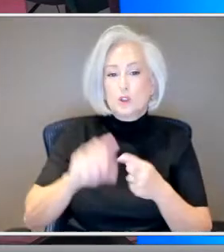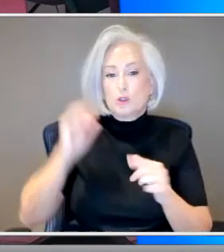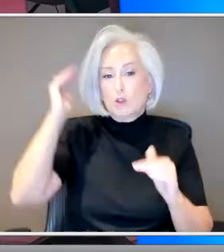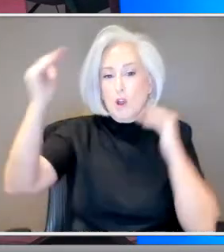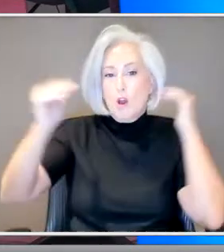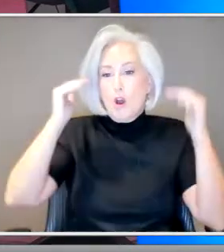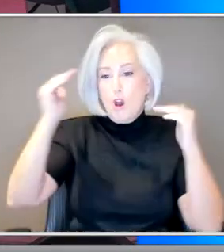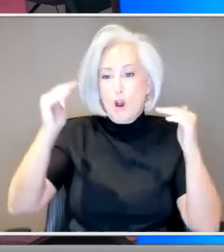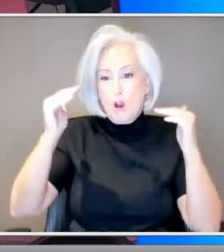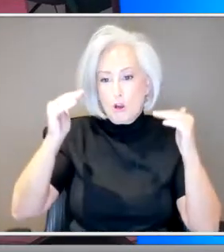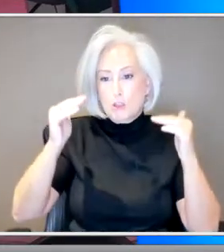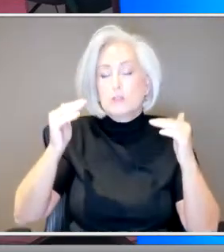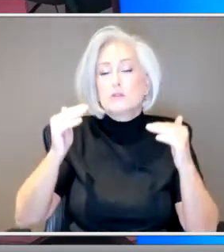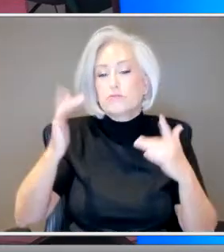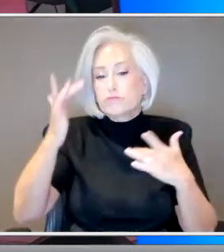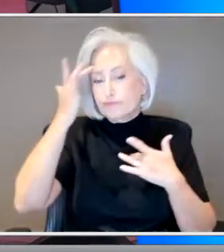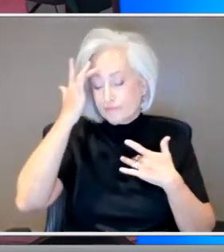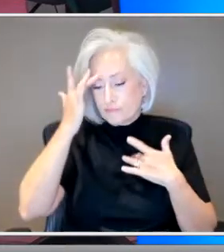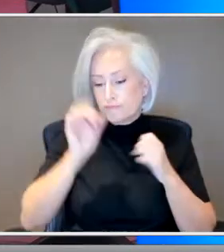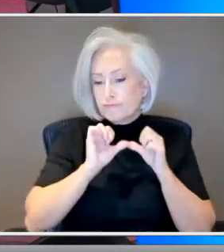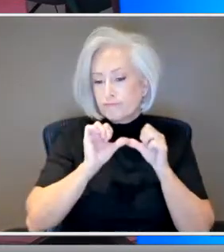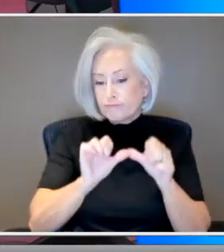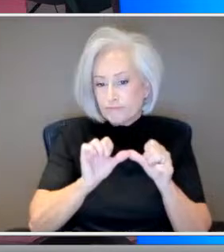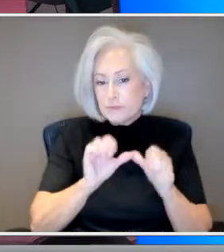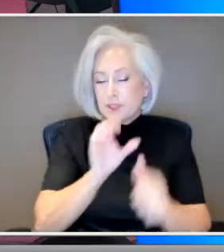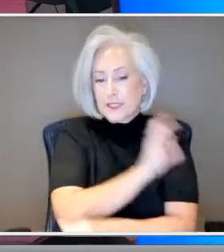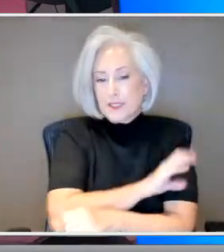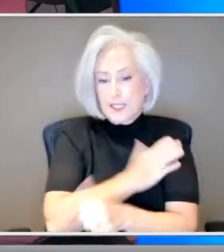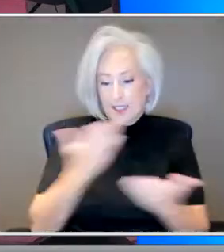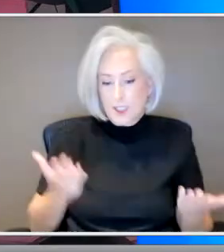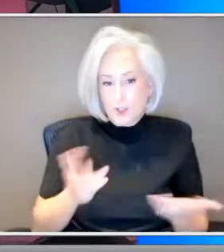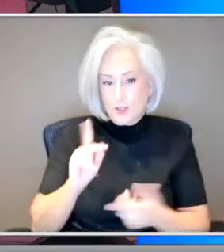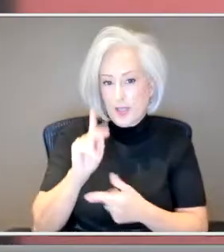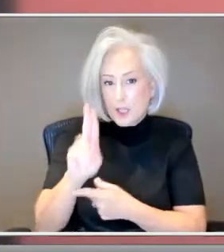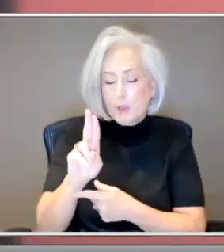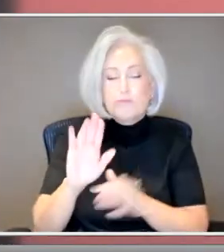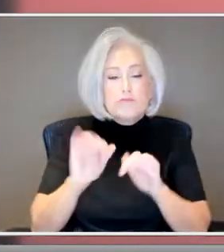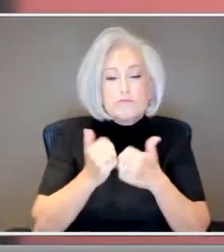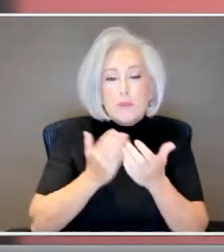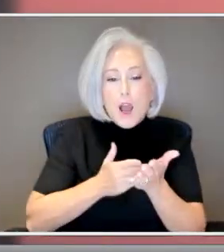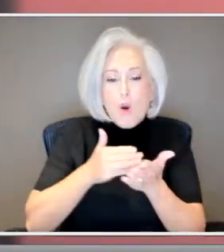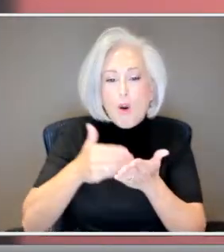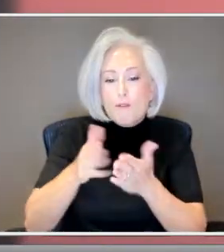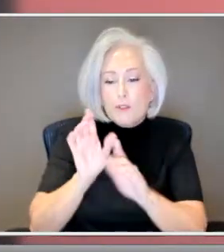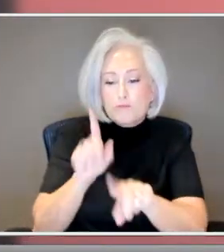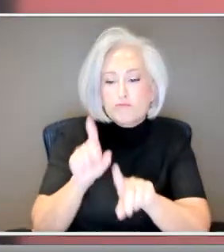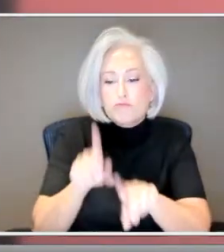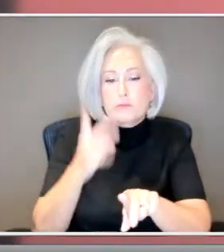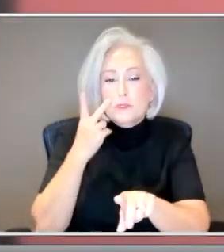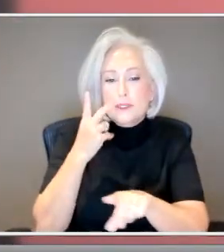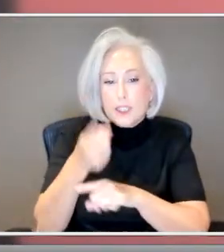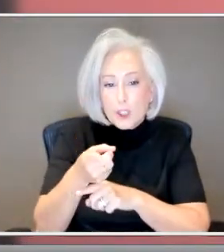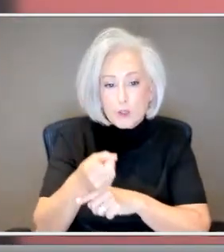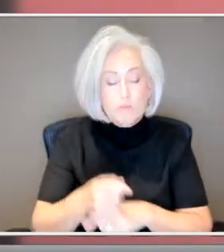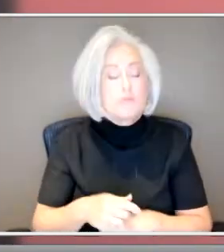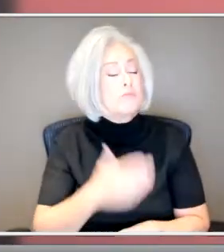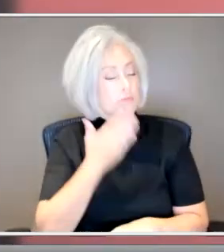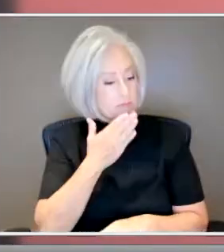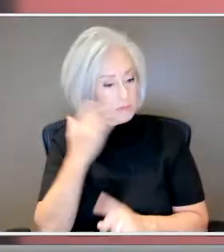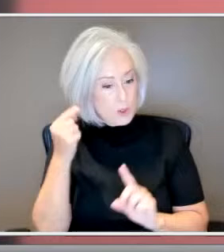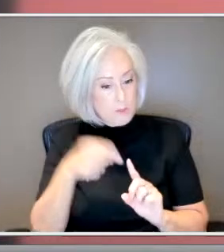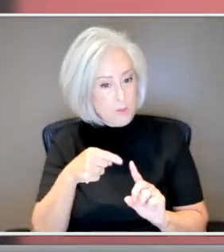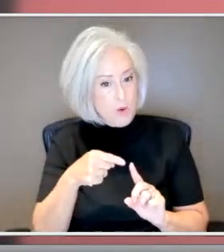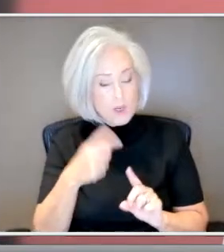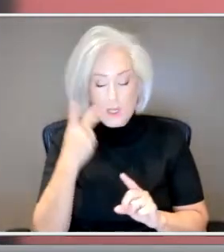the health system. How often does Addison need to see you now? Sure. So that's such a good point. You know, we see a lot of patients like Addison who had